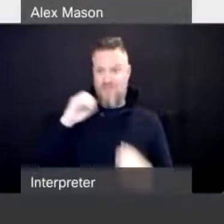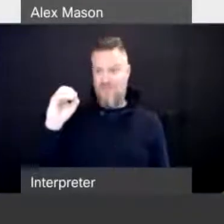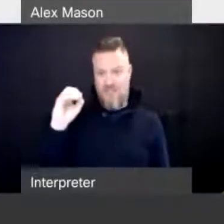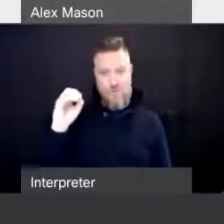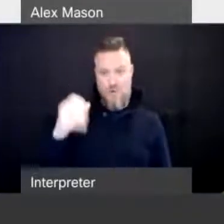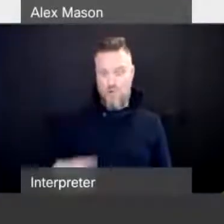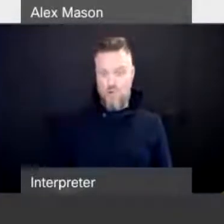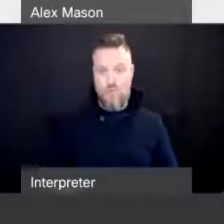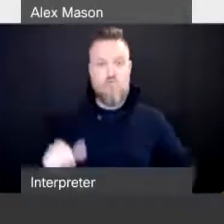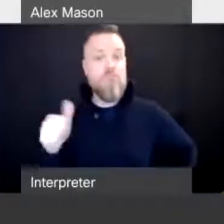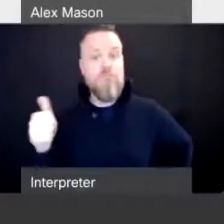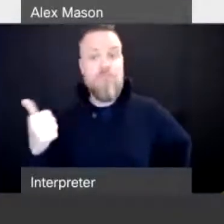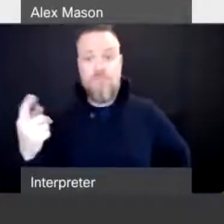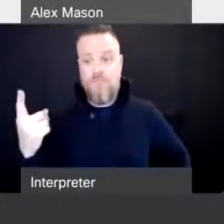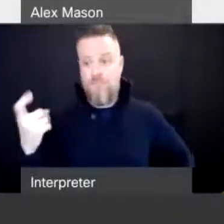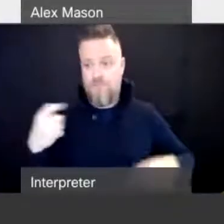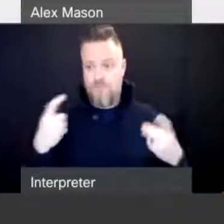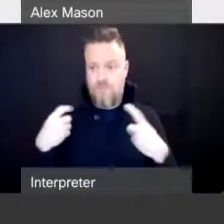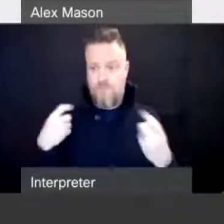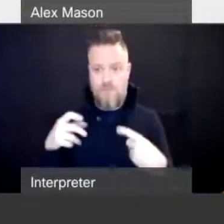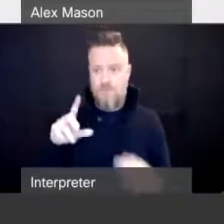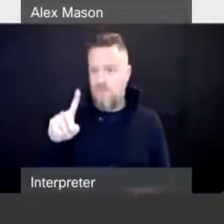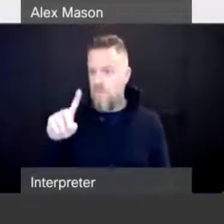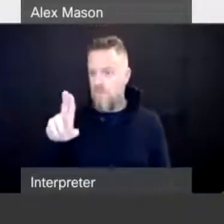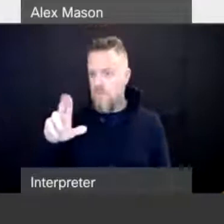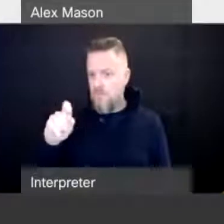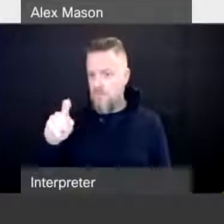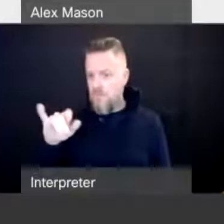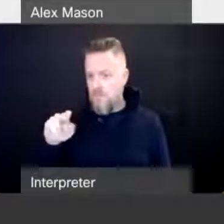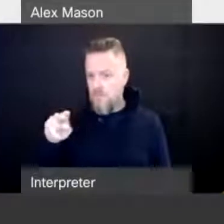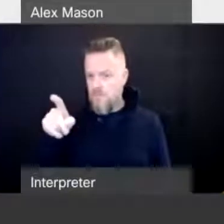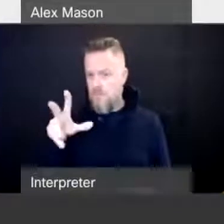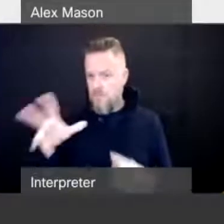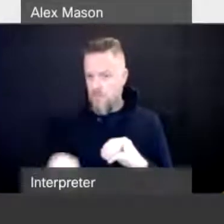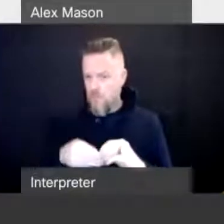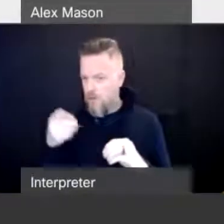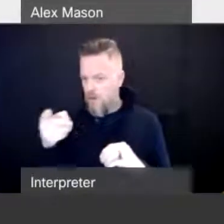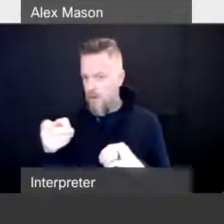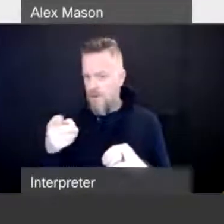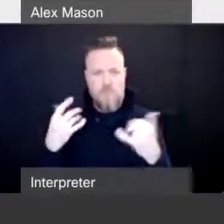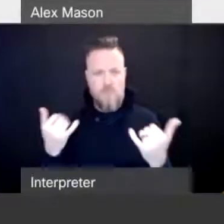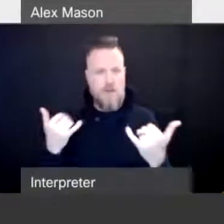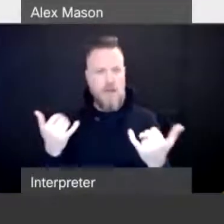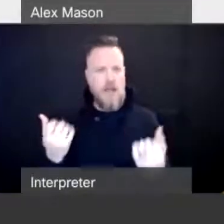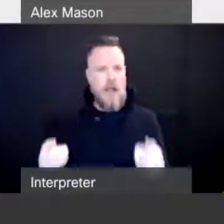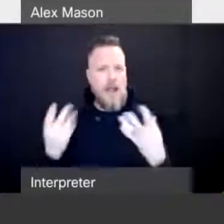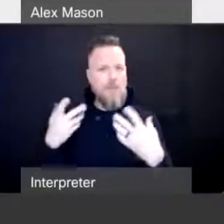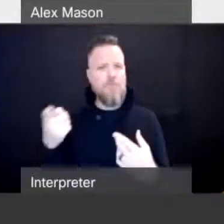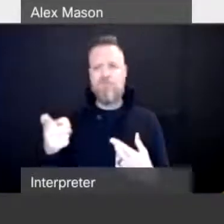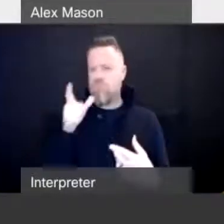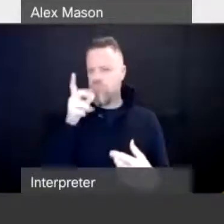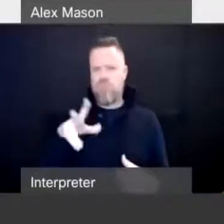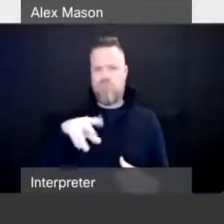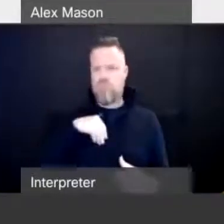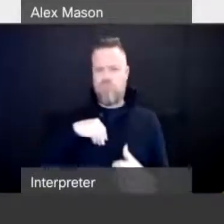Other questions? And Dustin, did you want to jump in? How many is it right now that do not receive any state